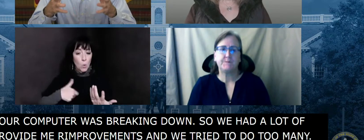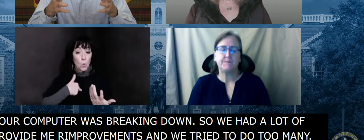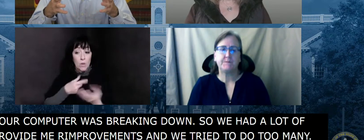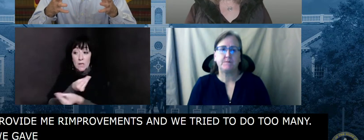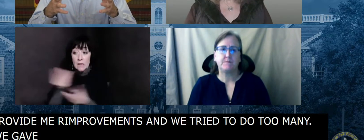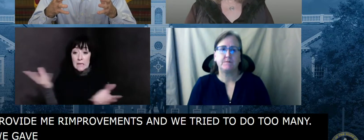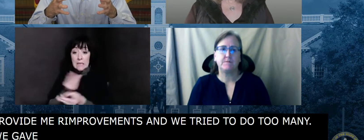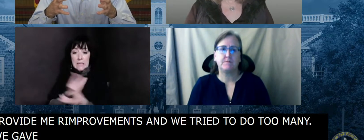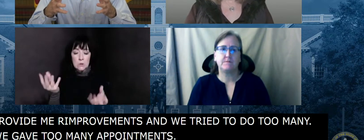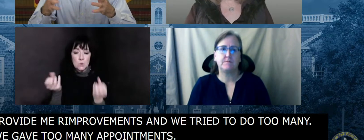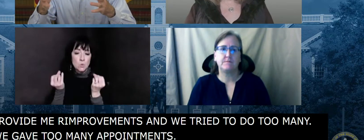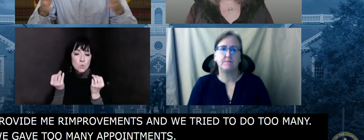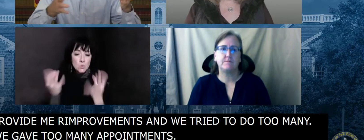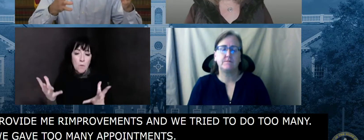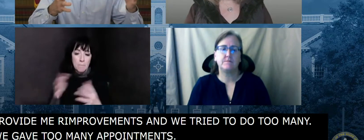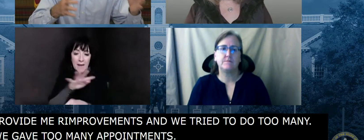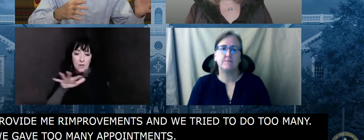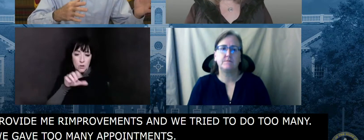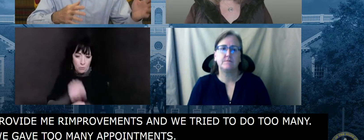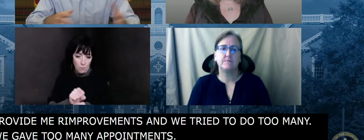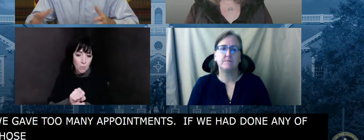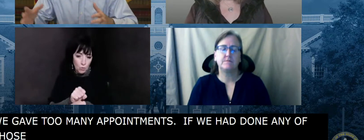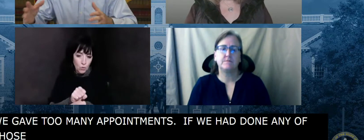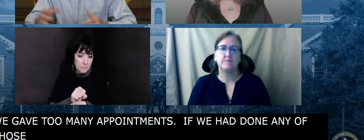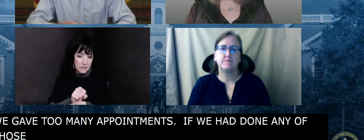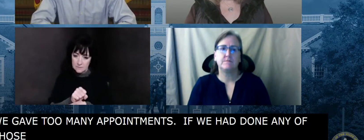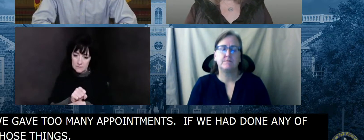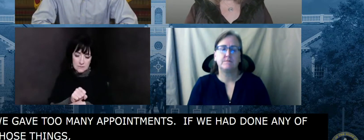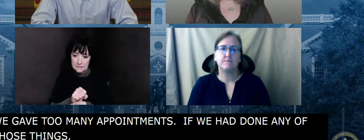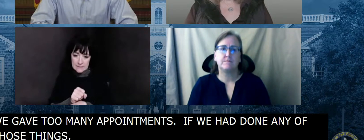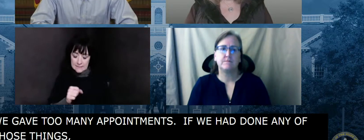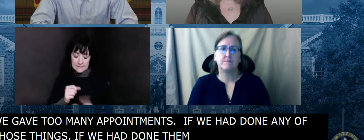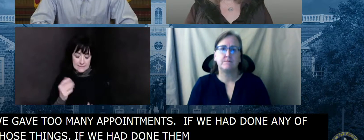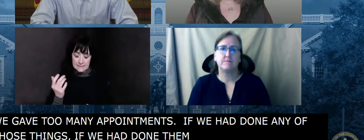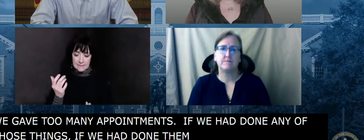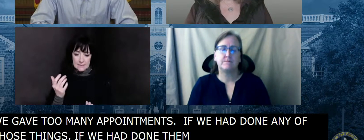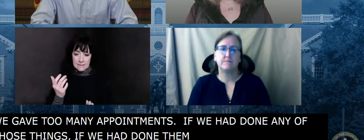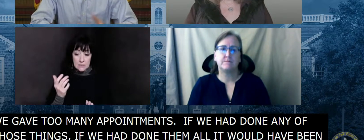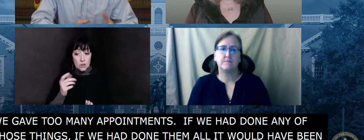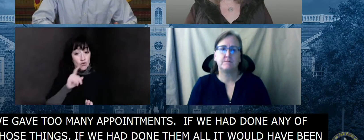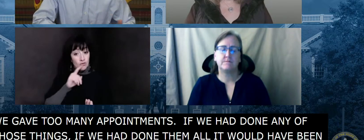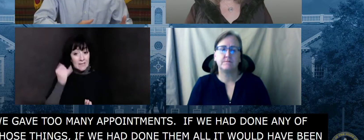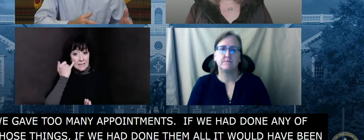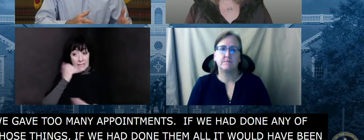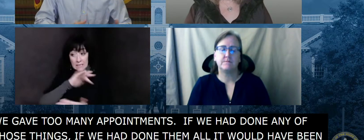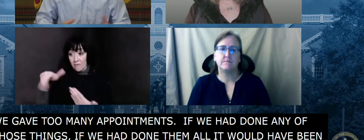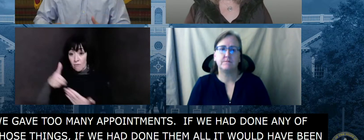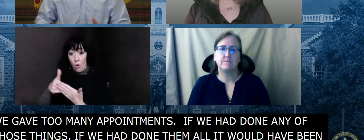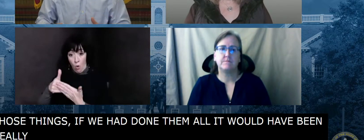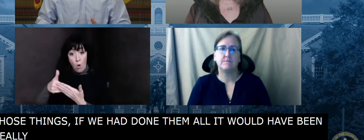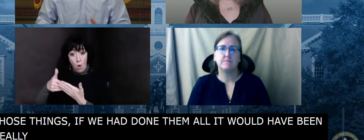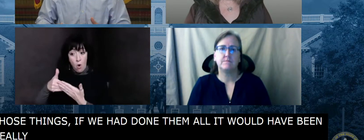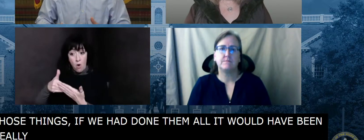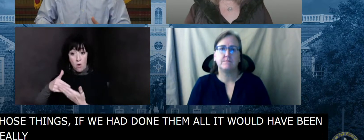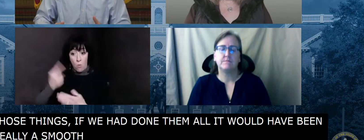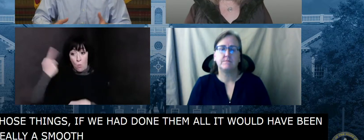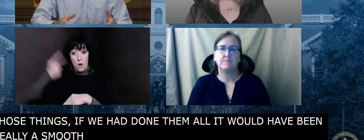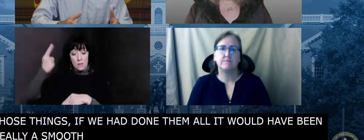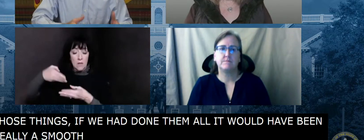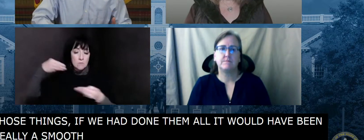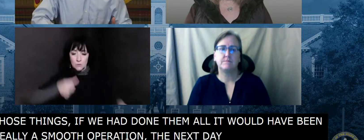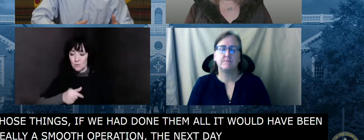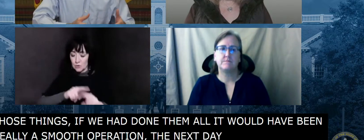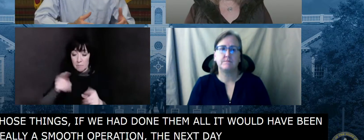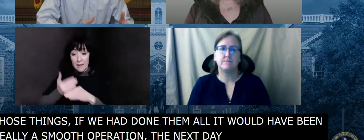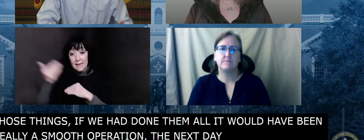of those things, if we'd done them all, it would have been, really a smooth operation. The next day, much, much smoother.